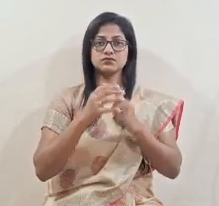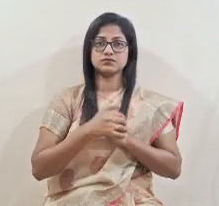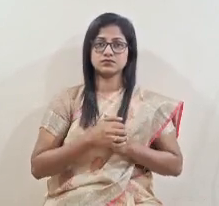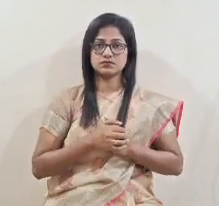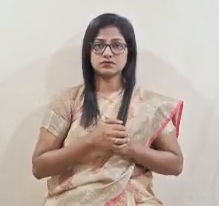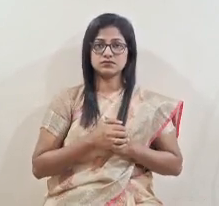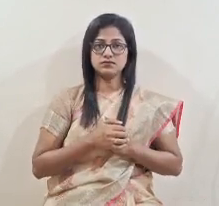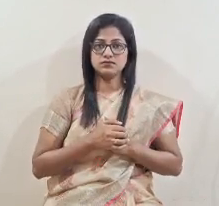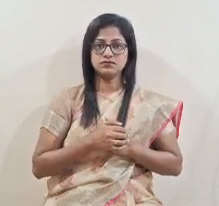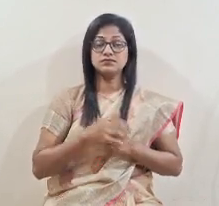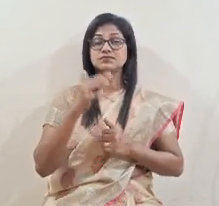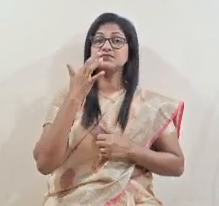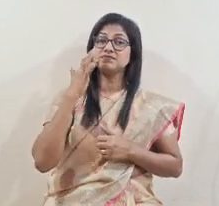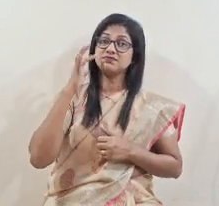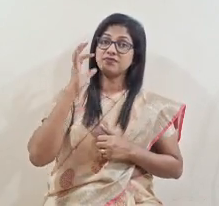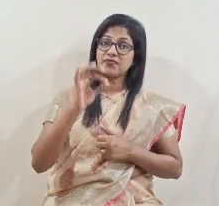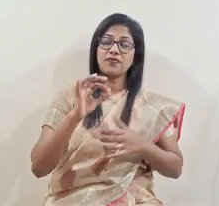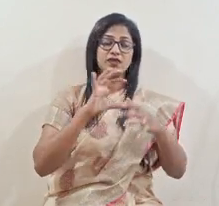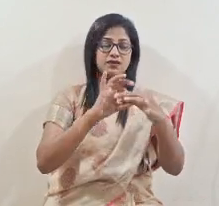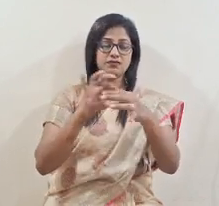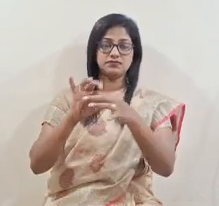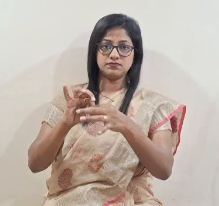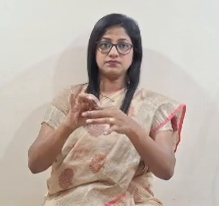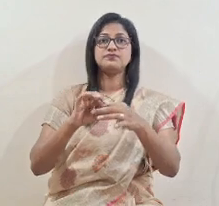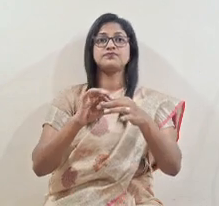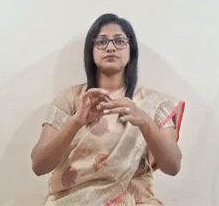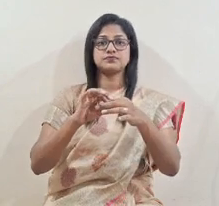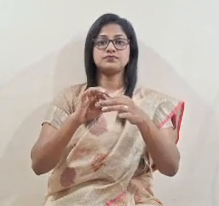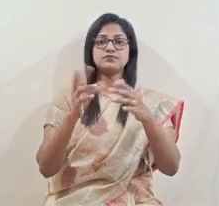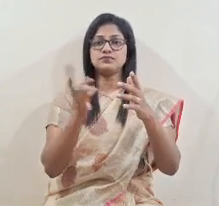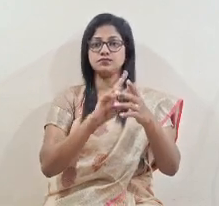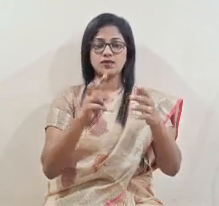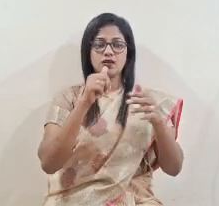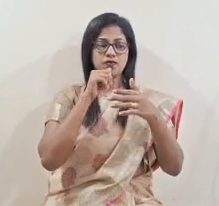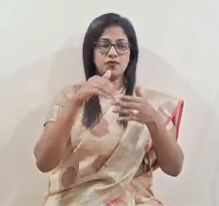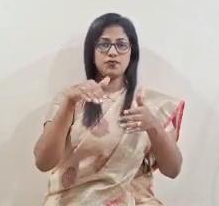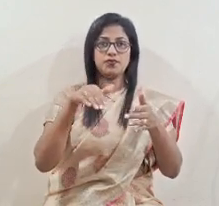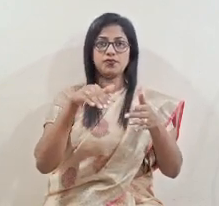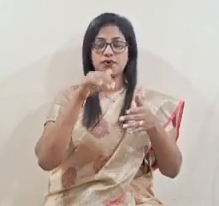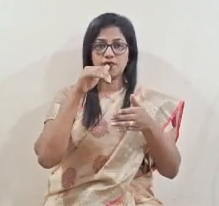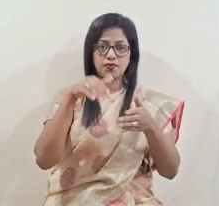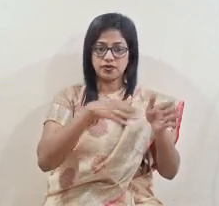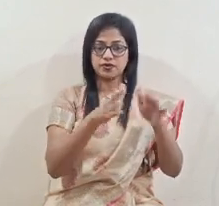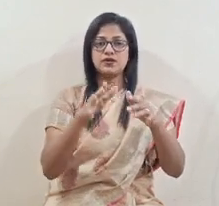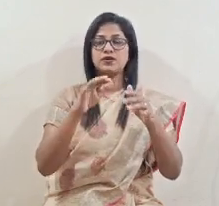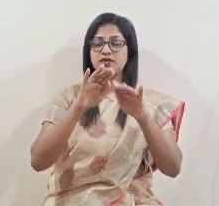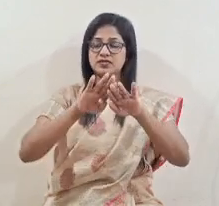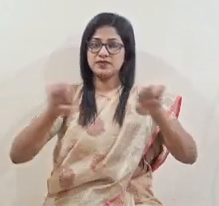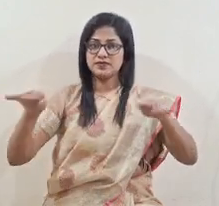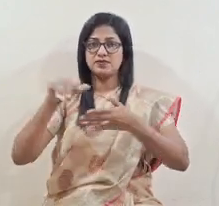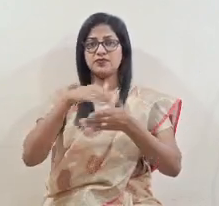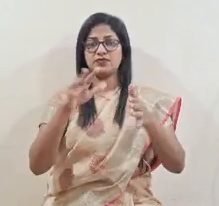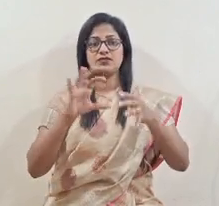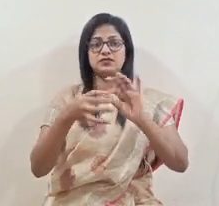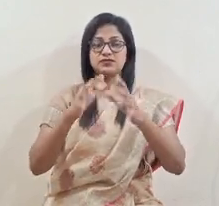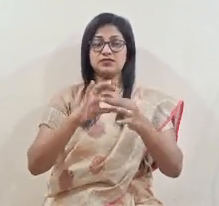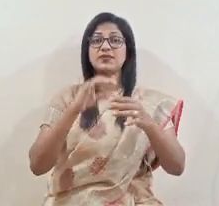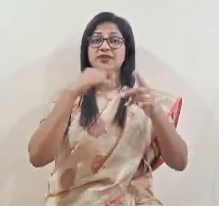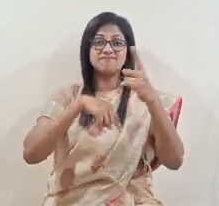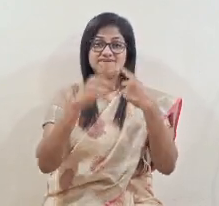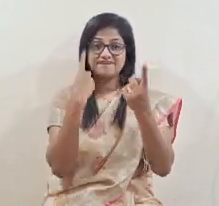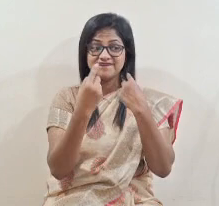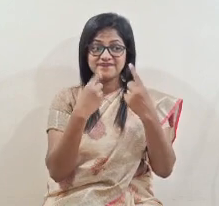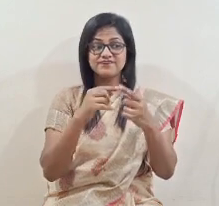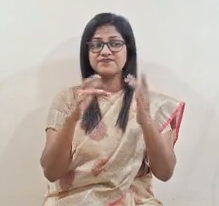few vital linkages between the water separated by the water channels. But there are no